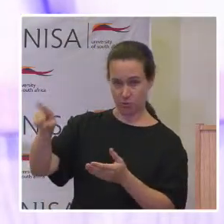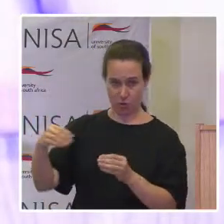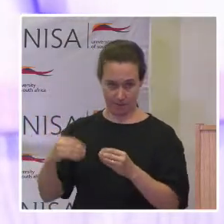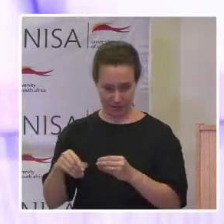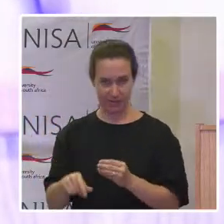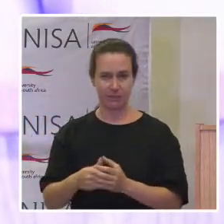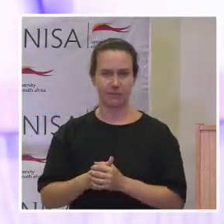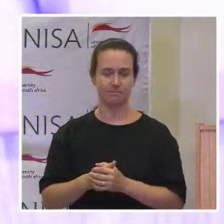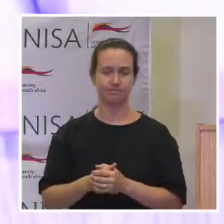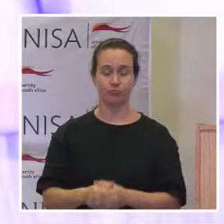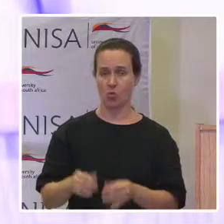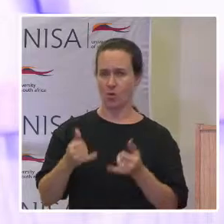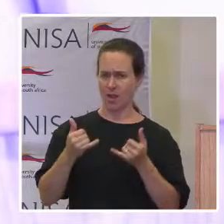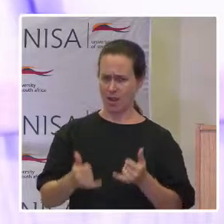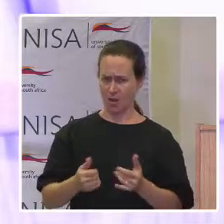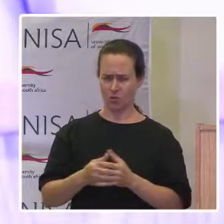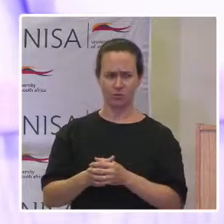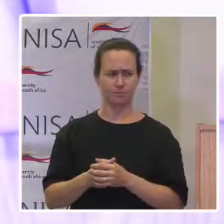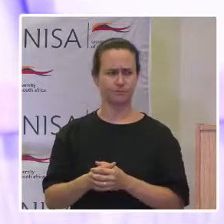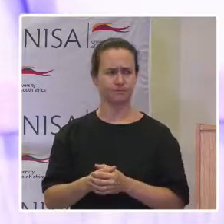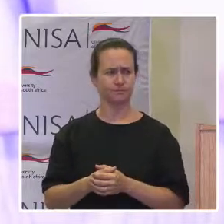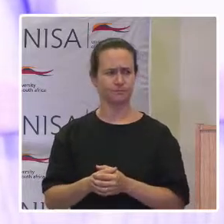where now we are looking at all these